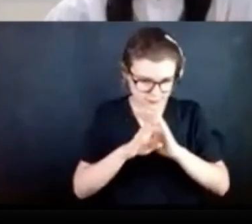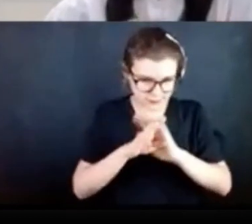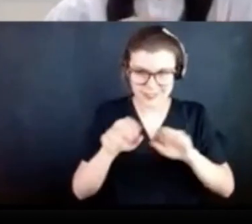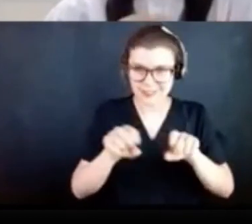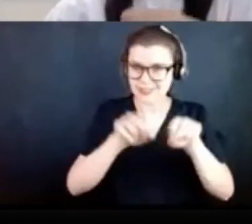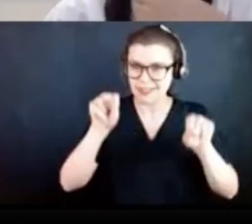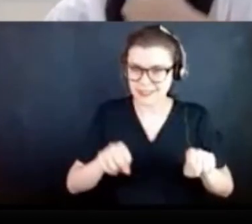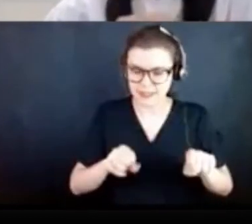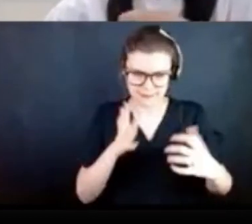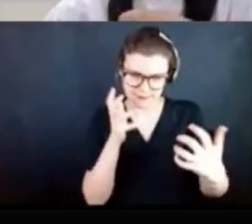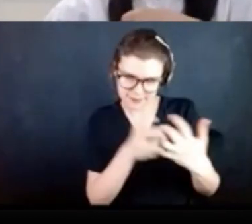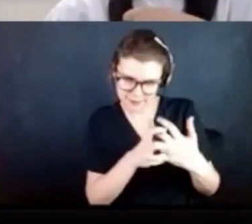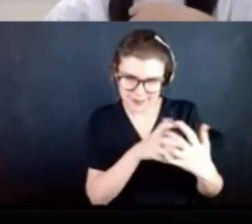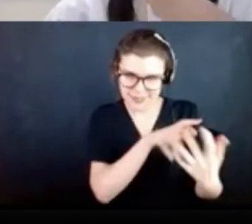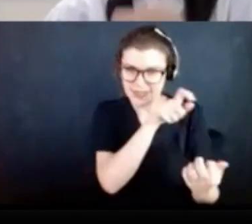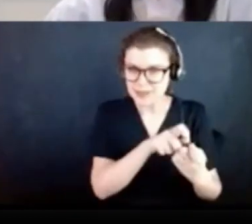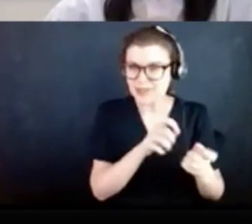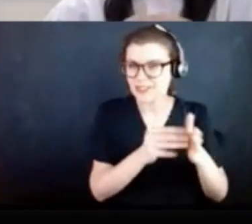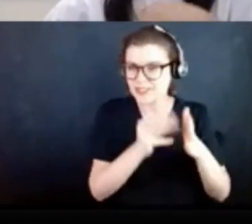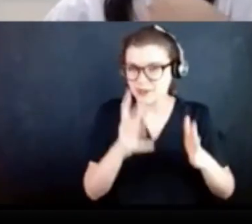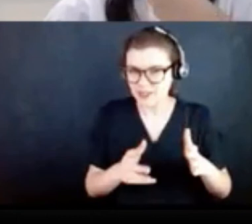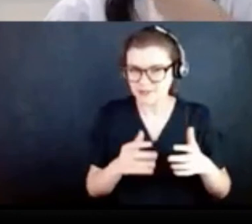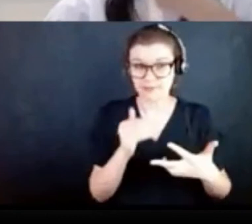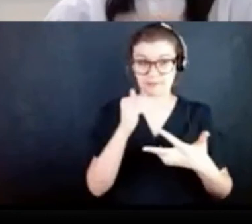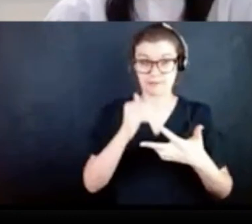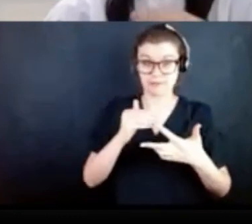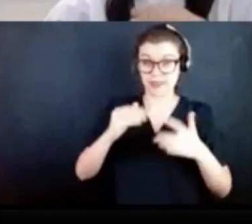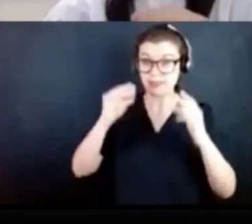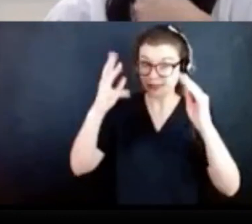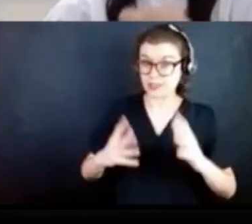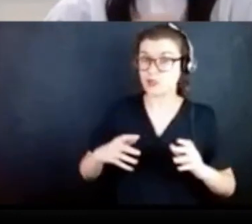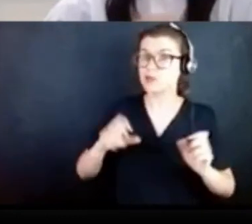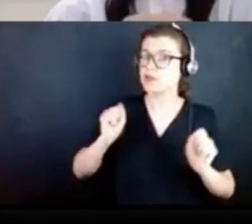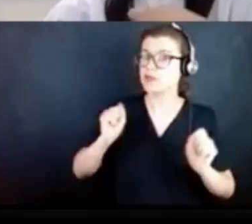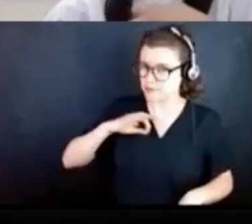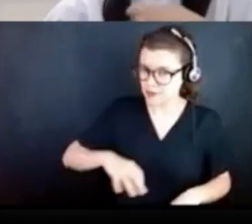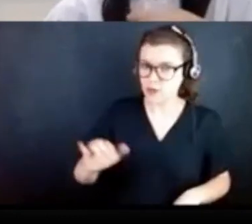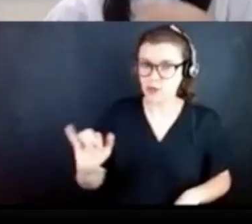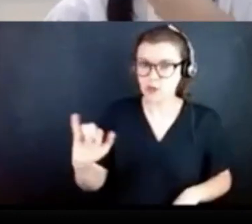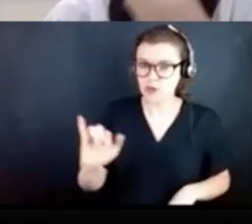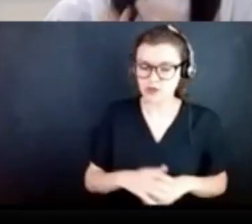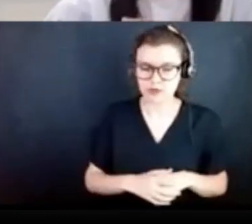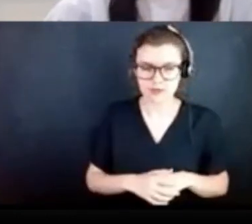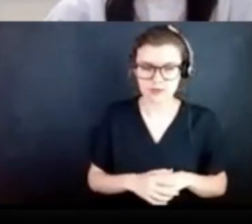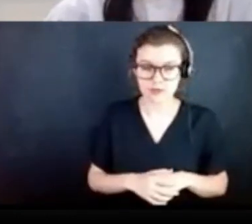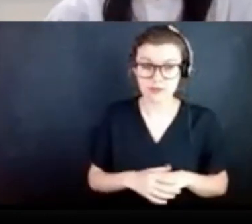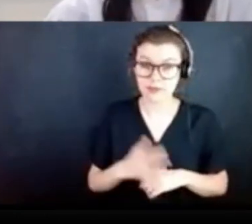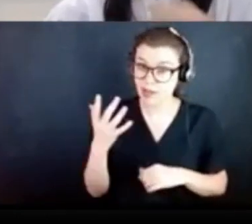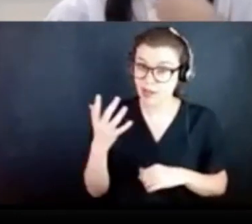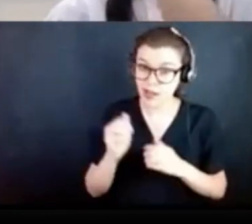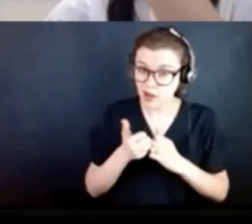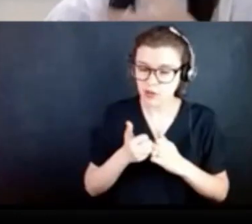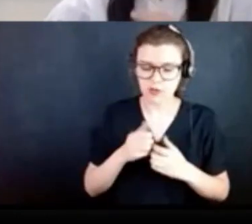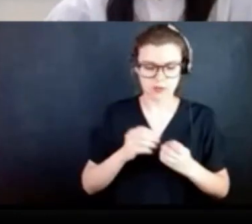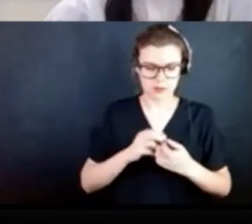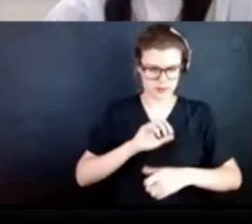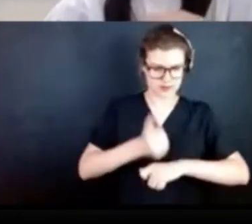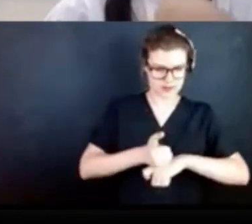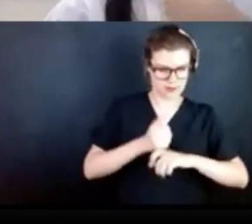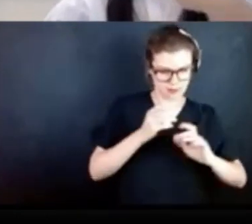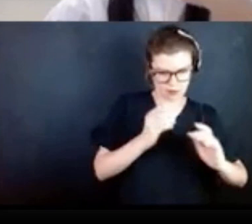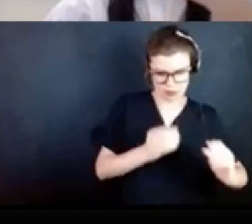for learners. And teachers may benefit from ML related to better organization of content,